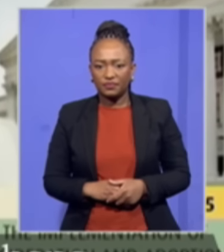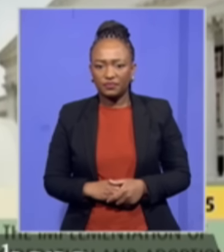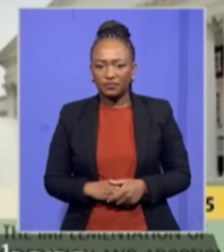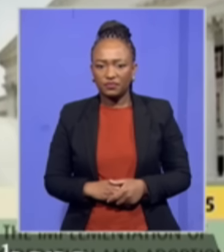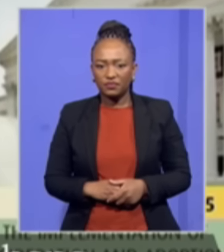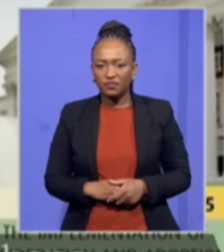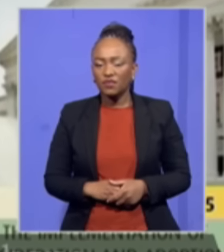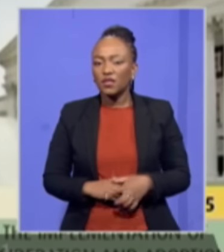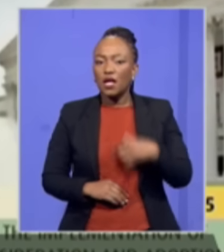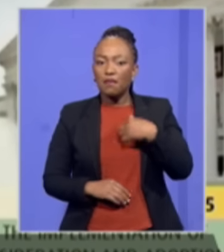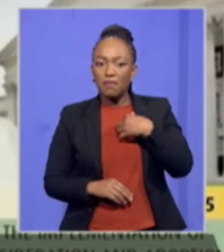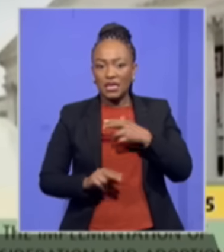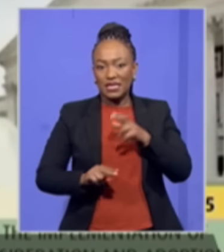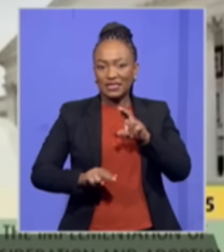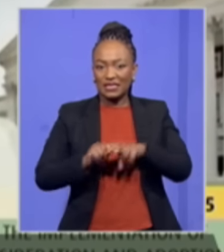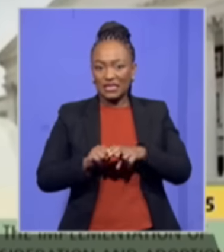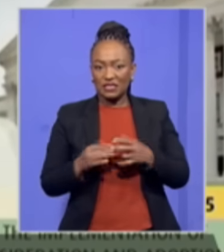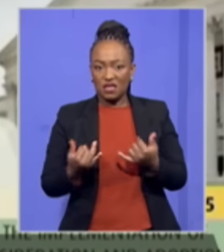here nervous and